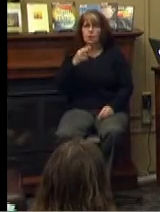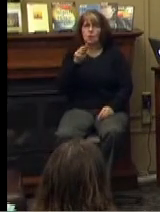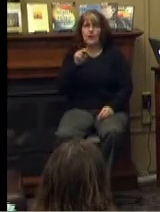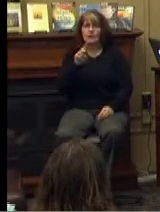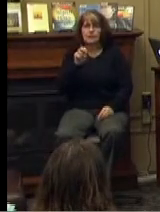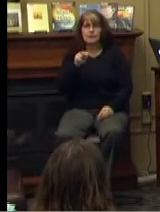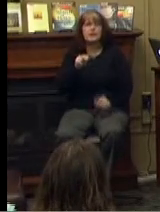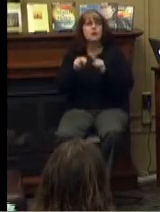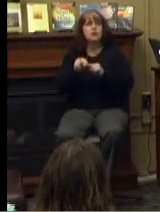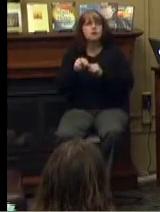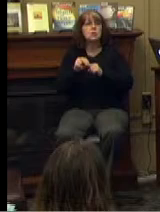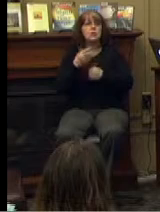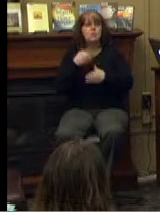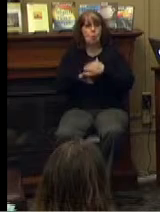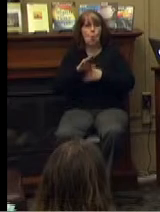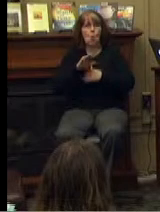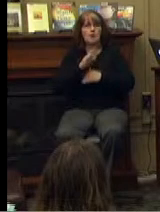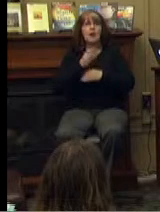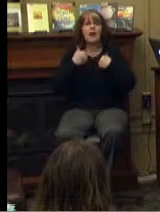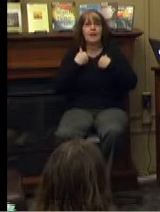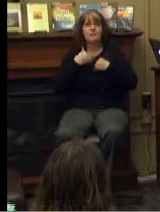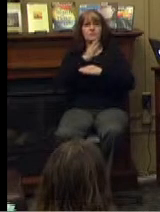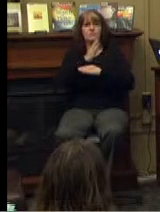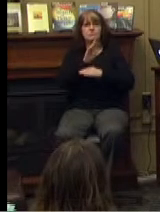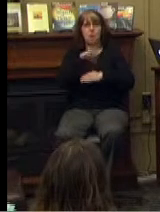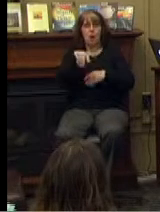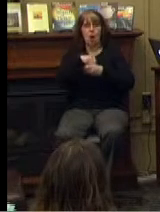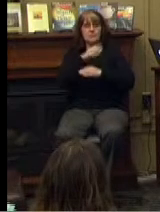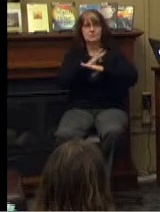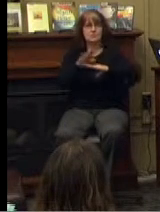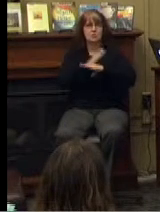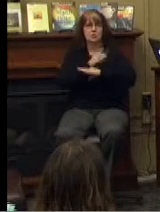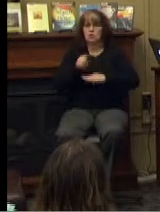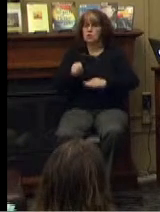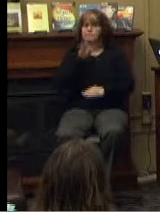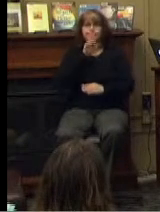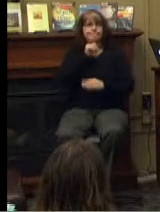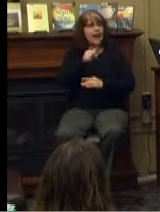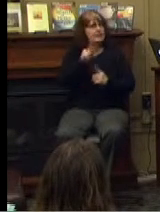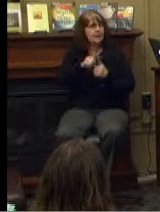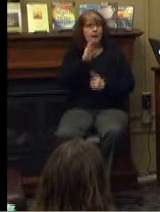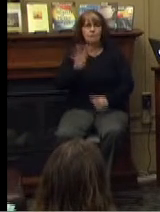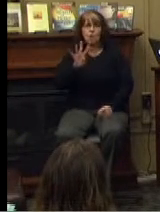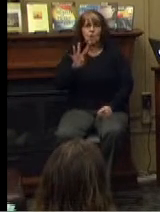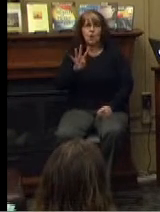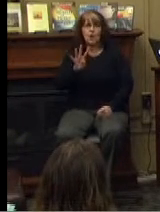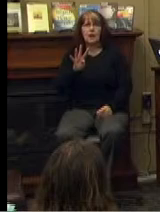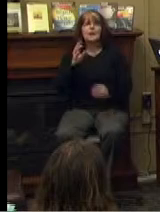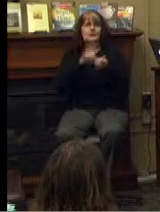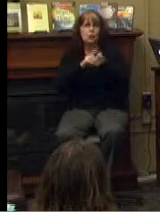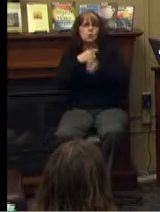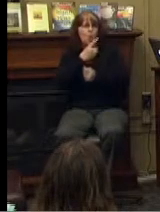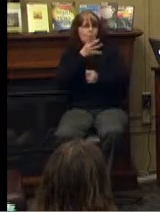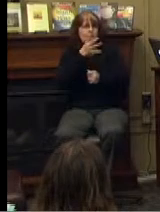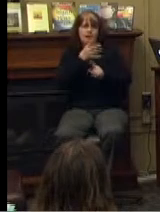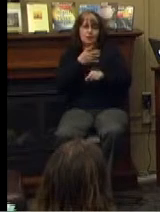spectrum. She didn't talk until she was 4 years old. They told her mom she would be institutionalized for the rest of her life. Temple has